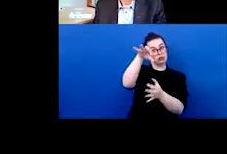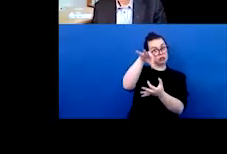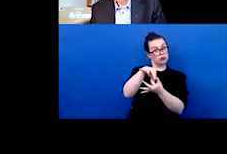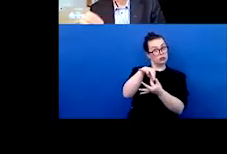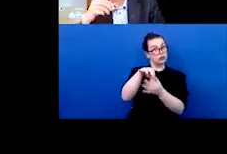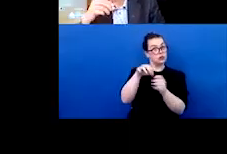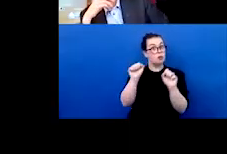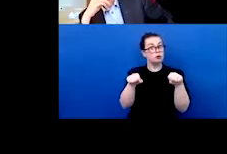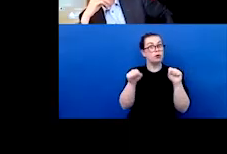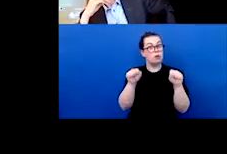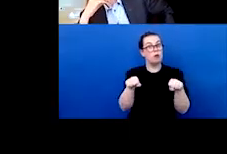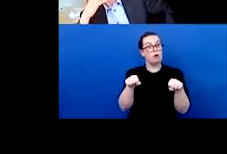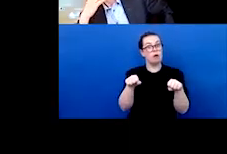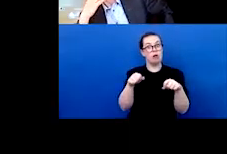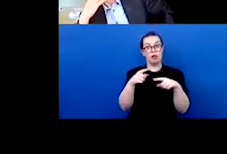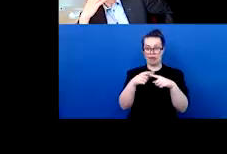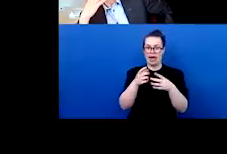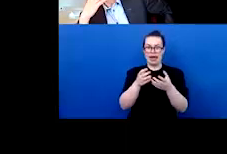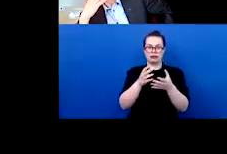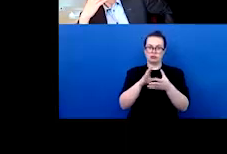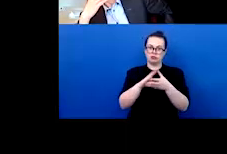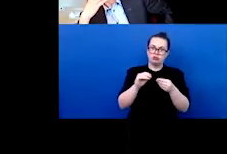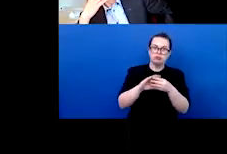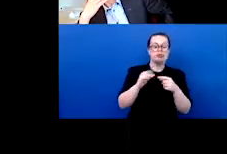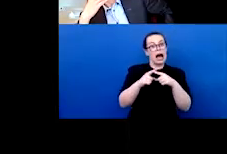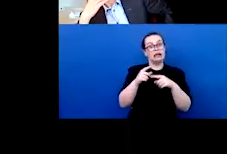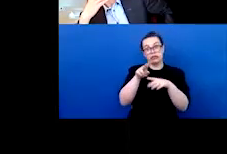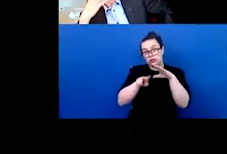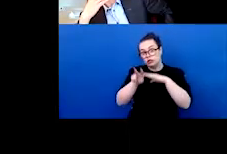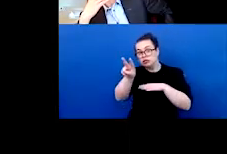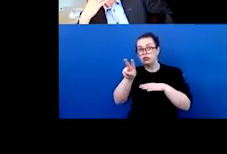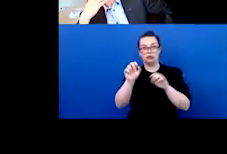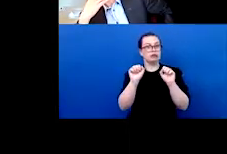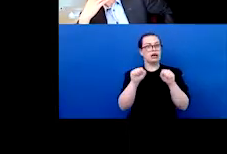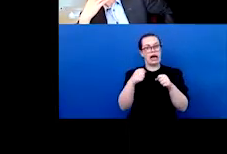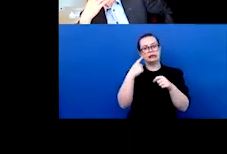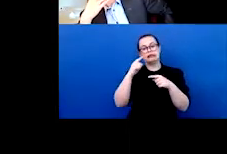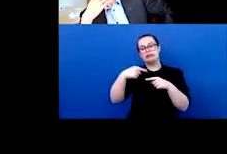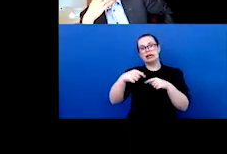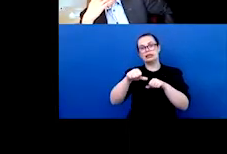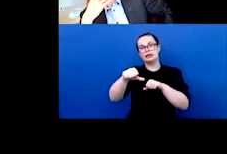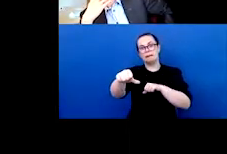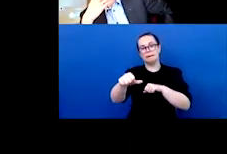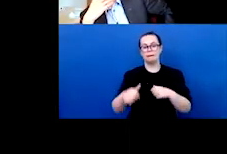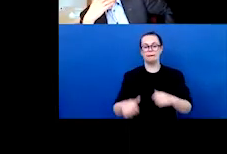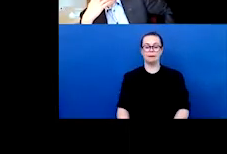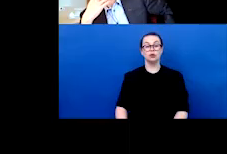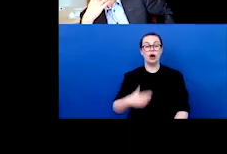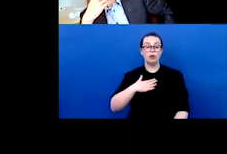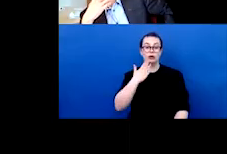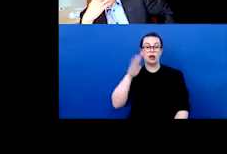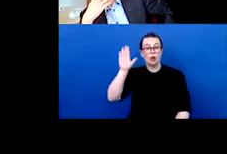explanatory, and they are predictive. So I want to just mention and thank all my junior collaborators